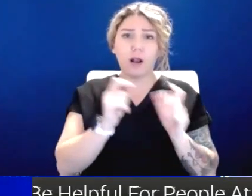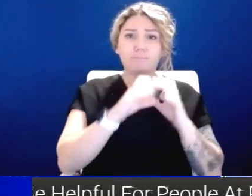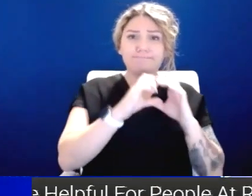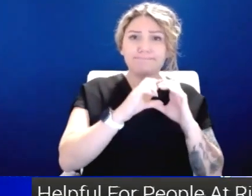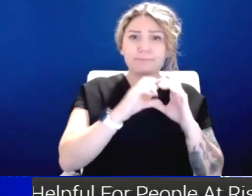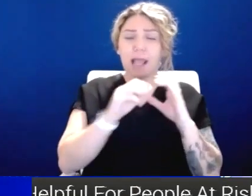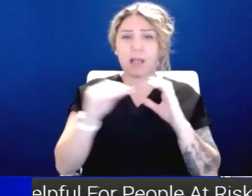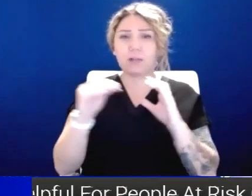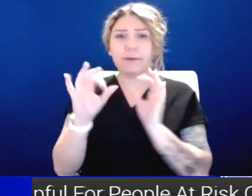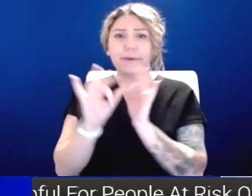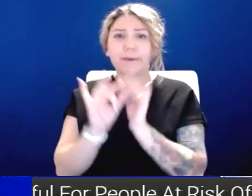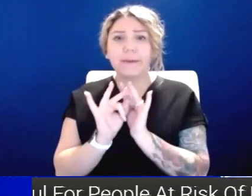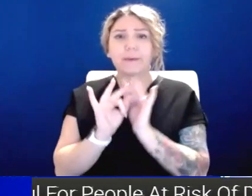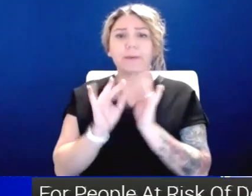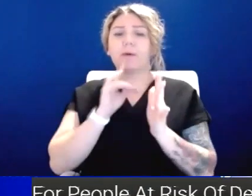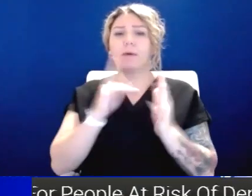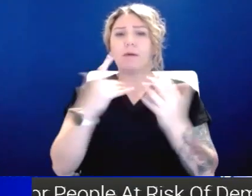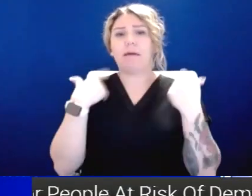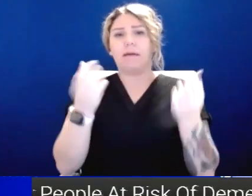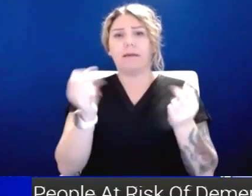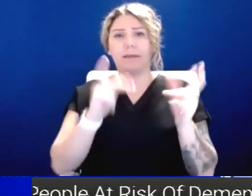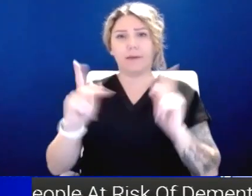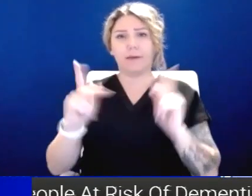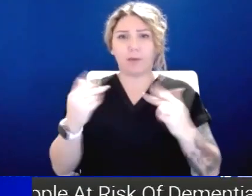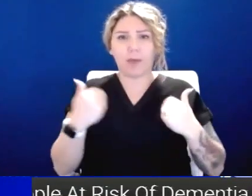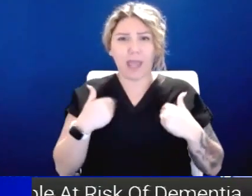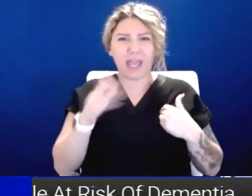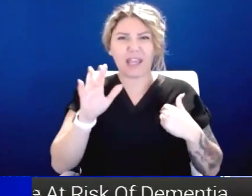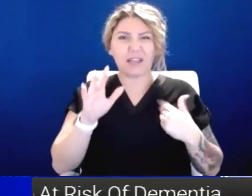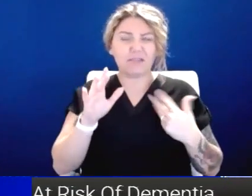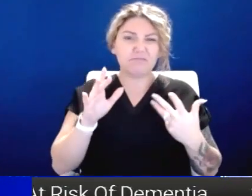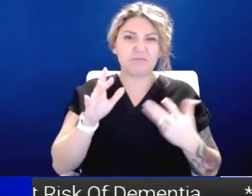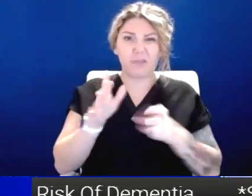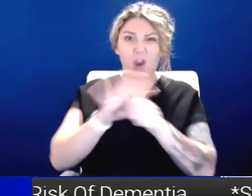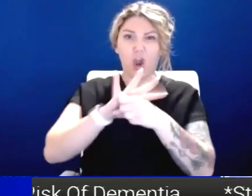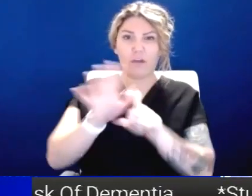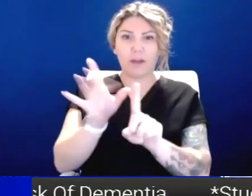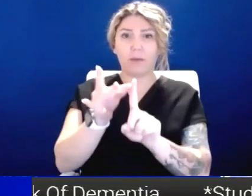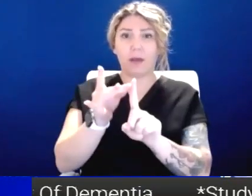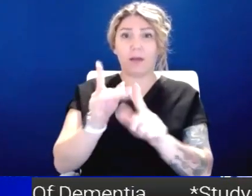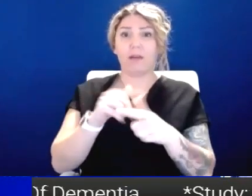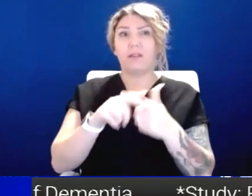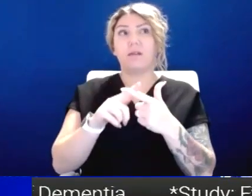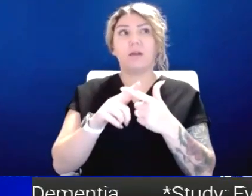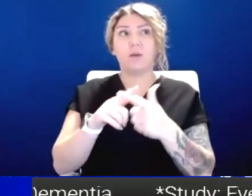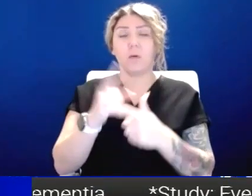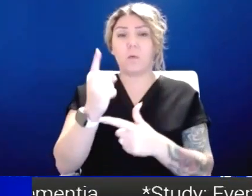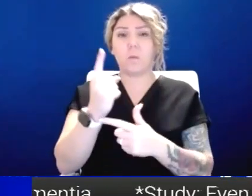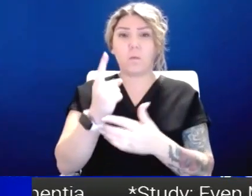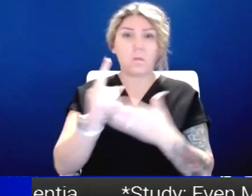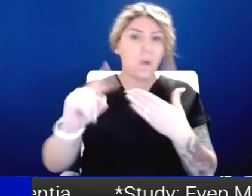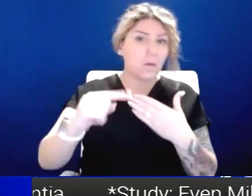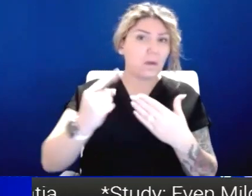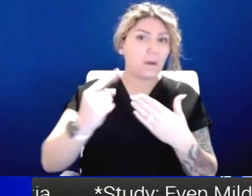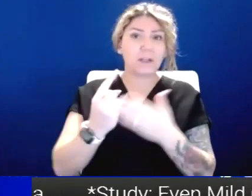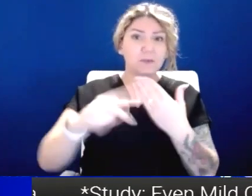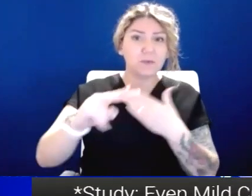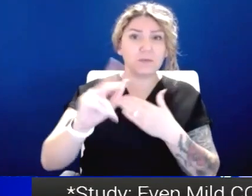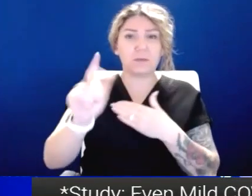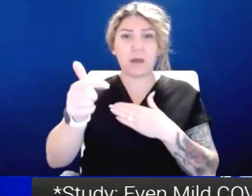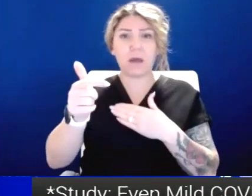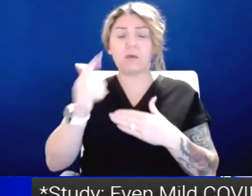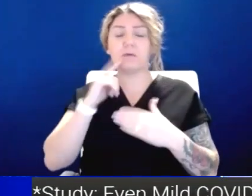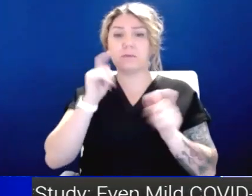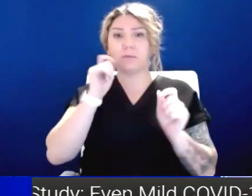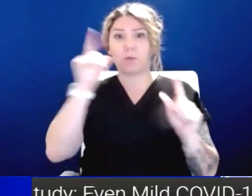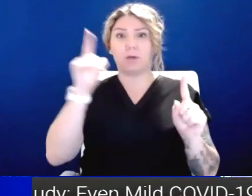heard of really healthy people who had a bout of COVID, and then maybe 1 to 2 weeks later, he would wake up and they